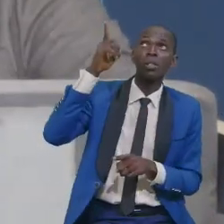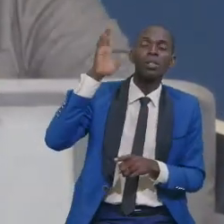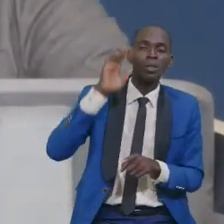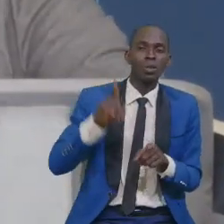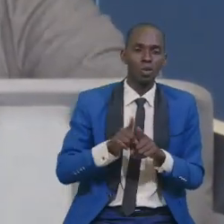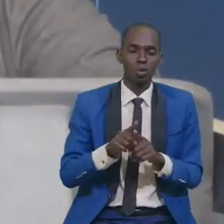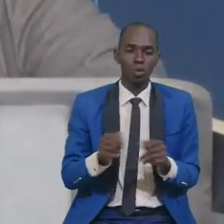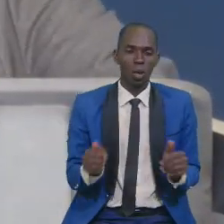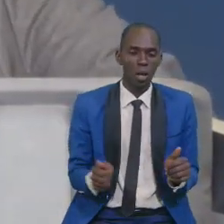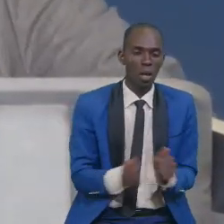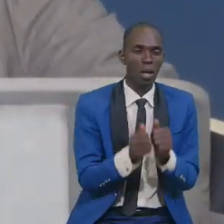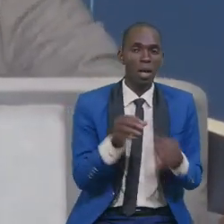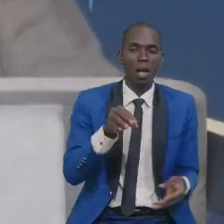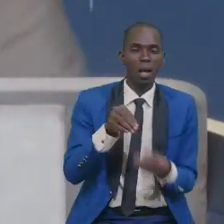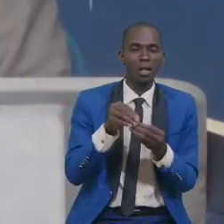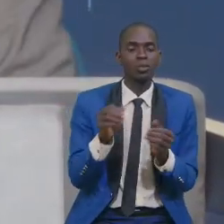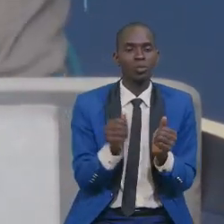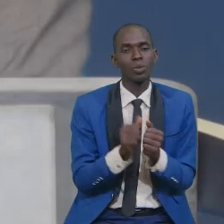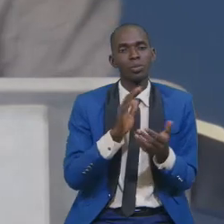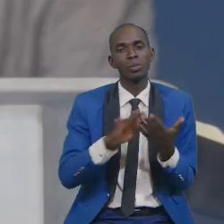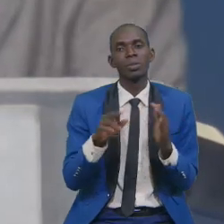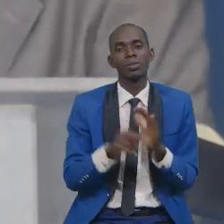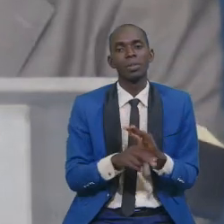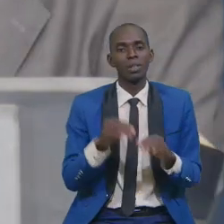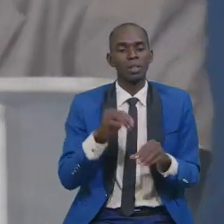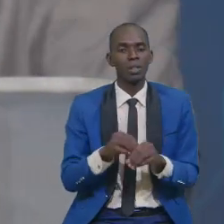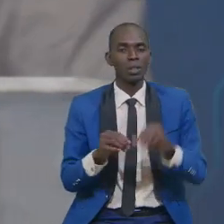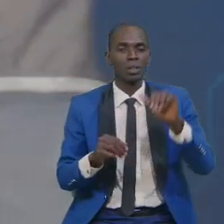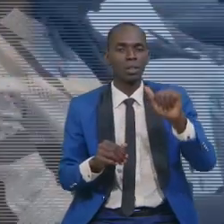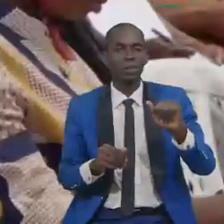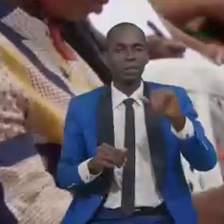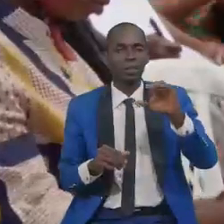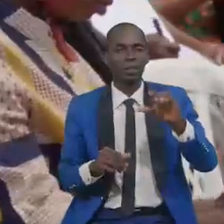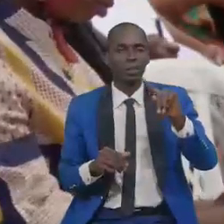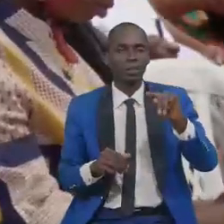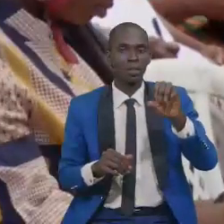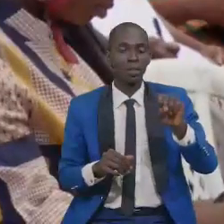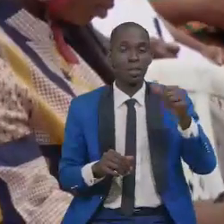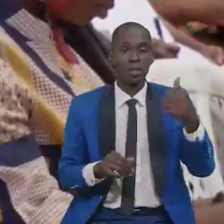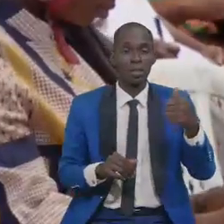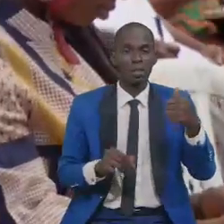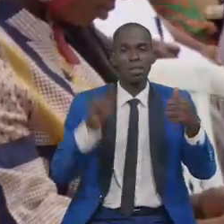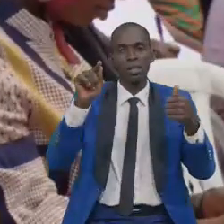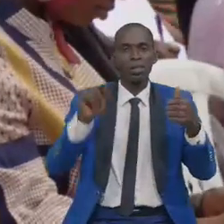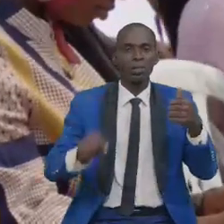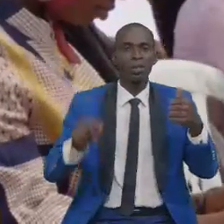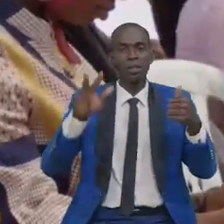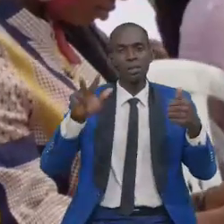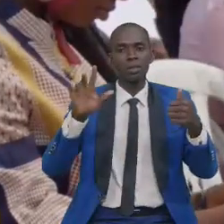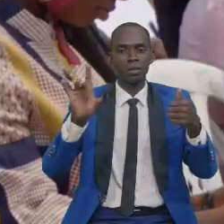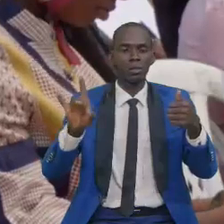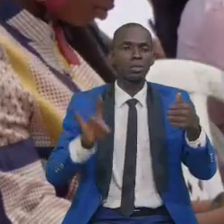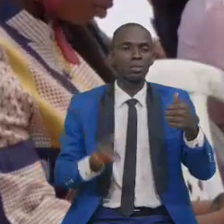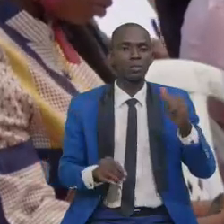up with forgiveness in Acts chapter 10 verse 38 at 10